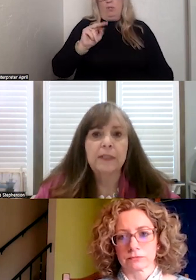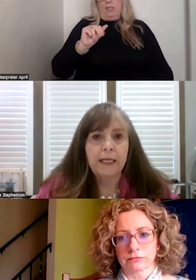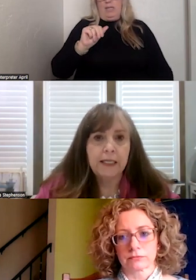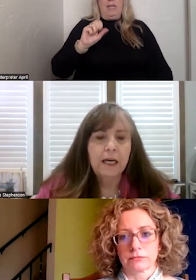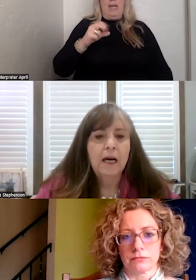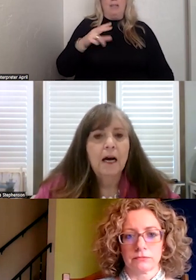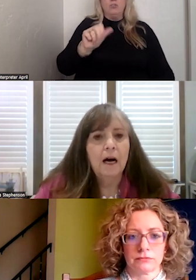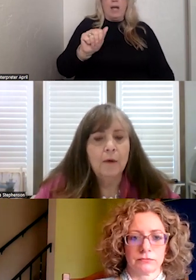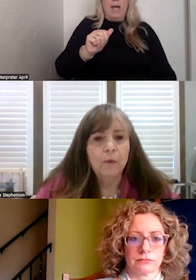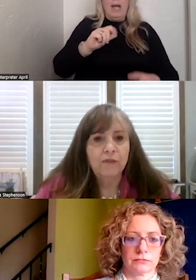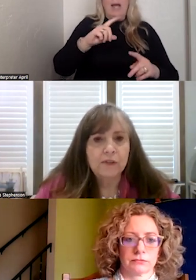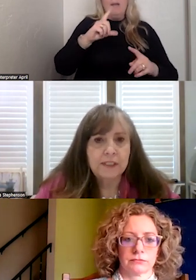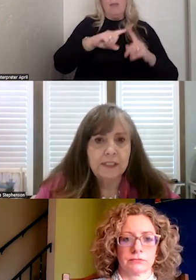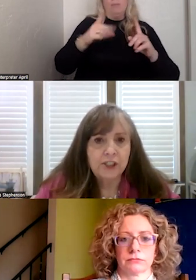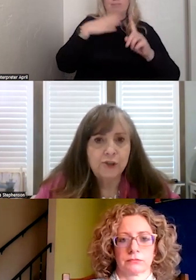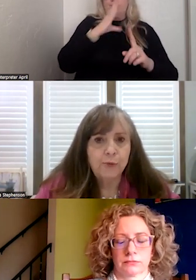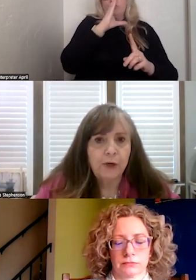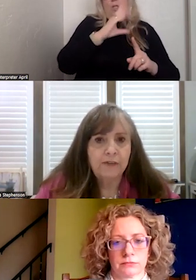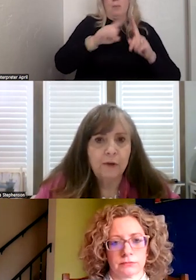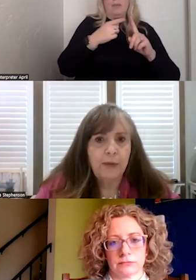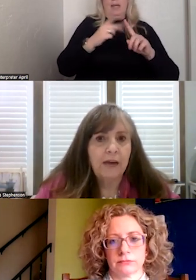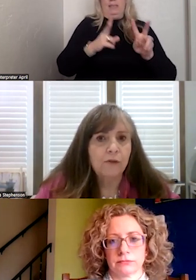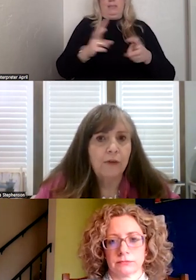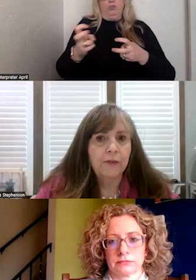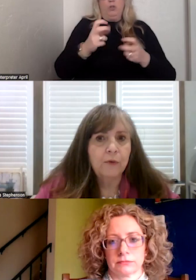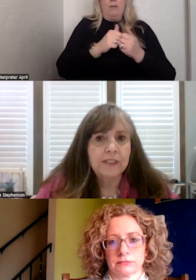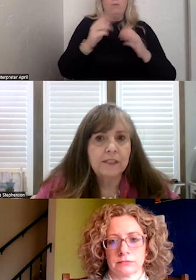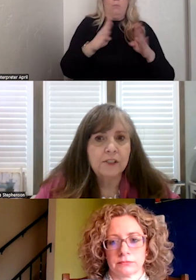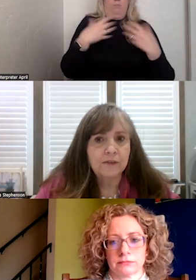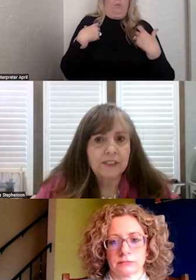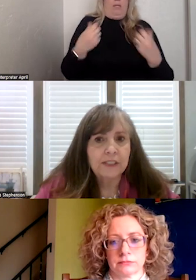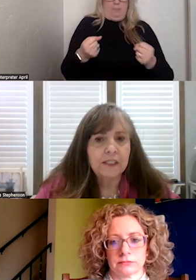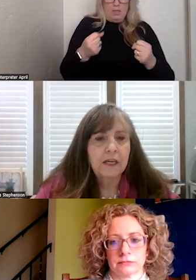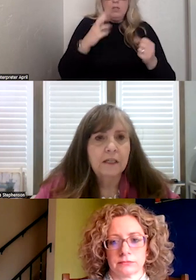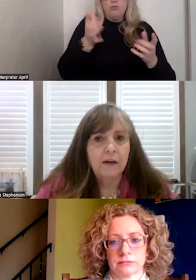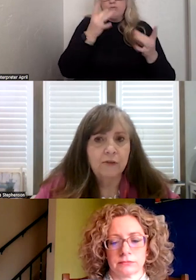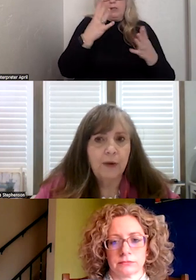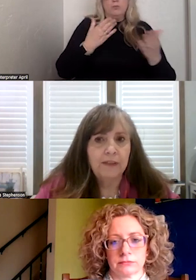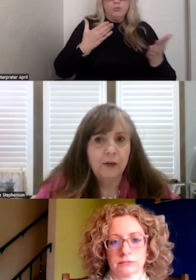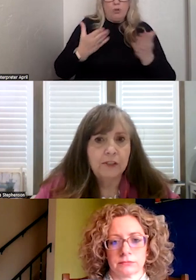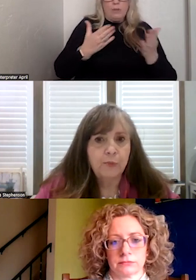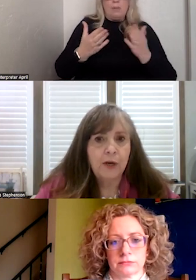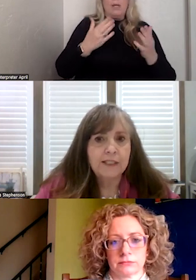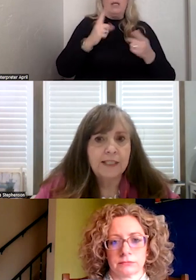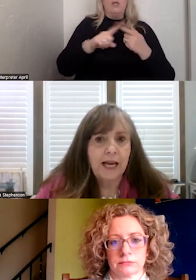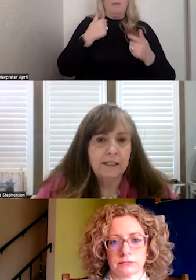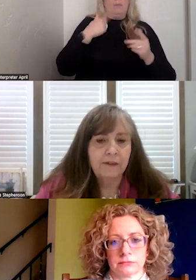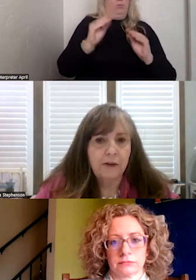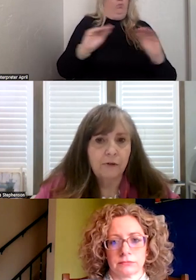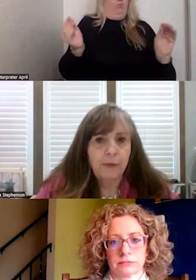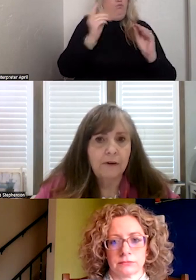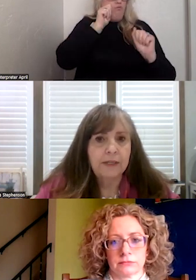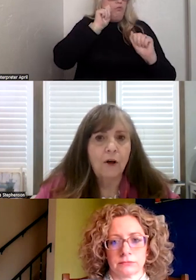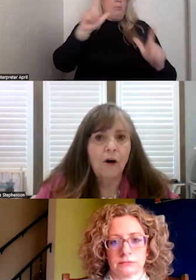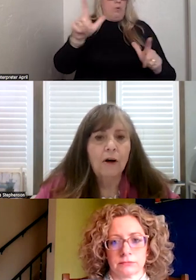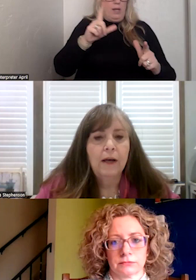directly related. The first is an issue brief on behavioral health crisis services governed by the No Surprises Act and the